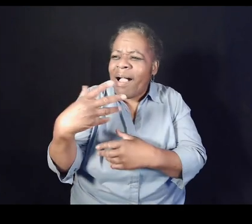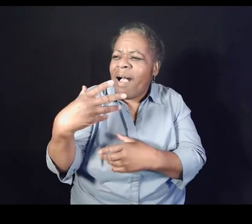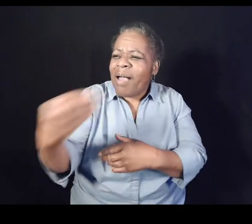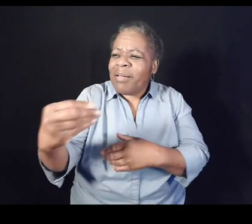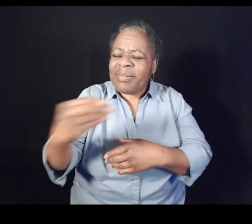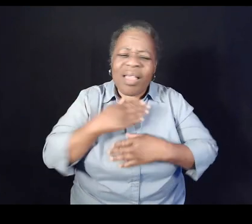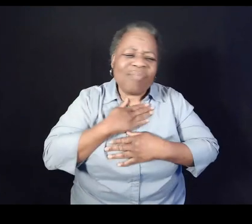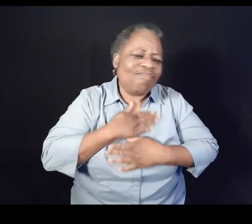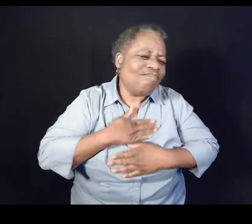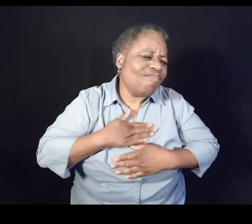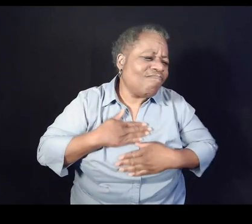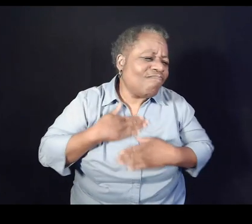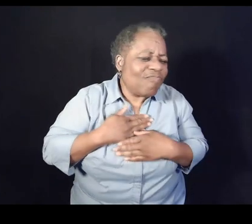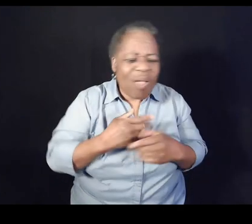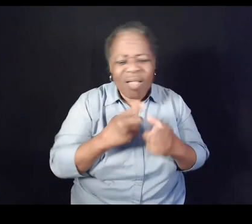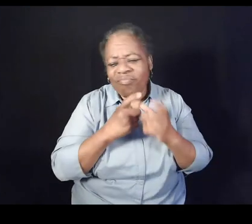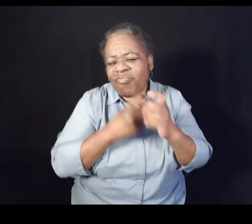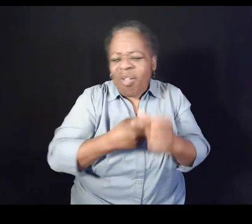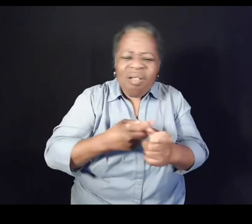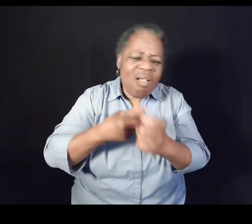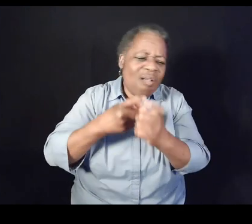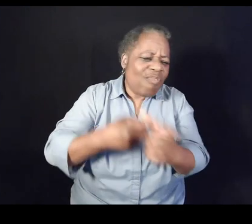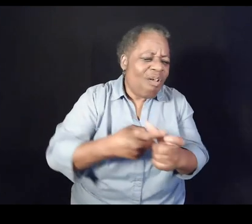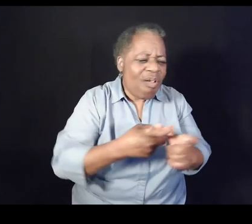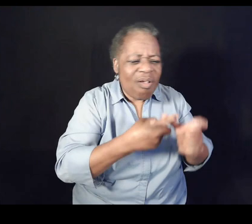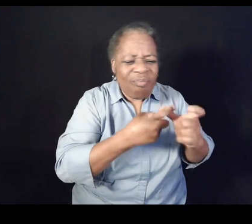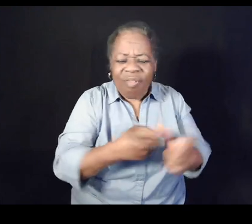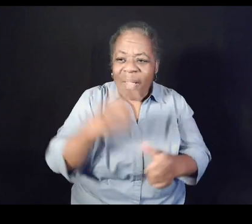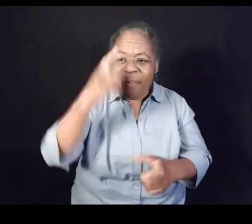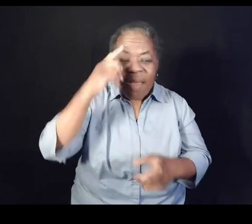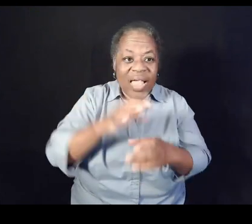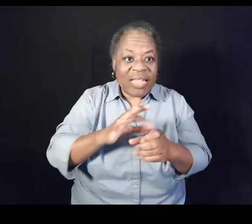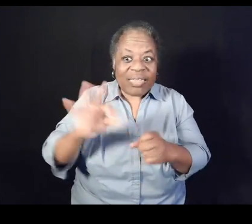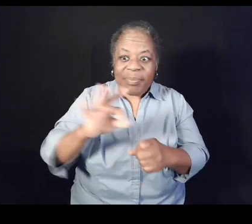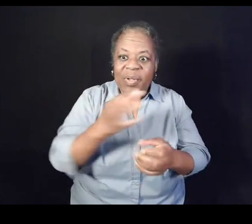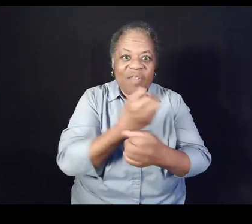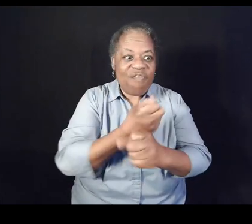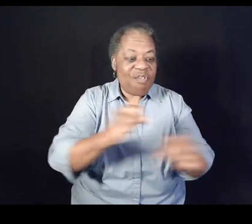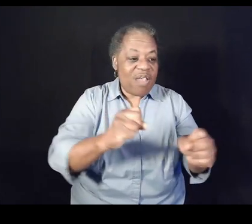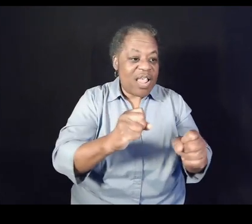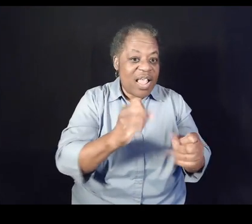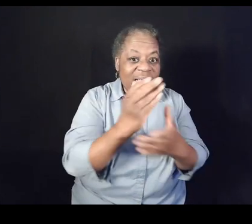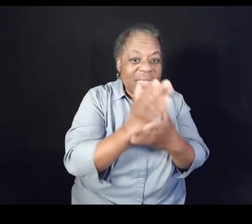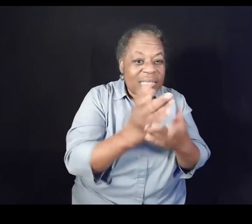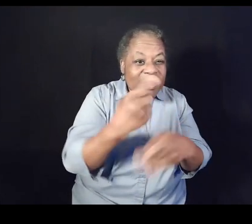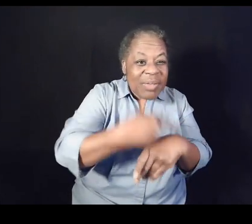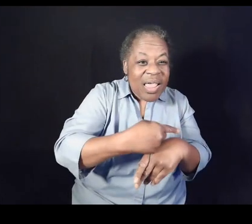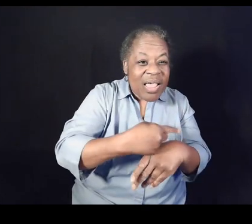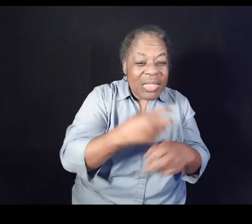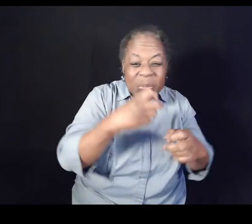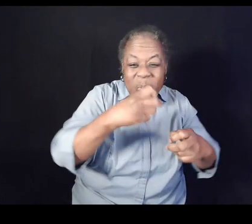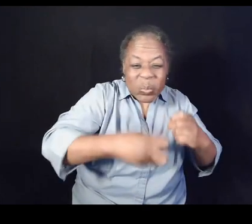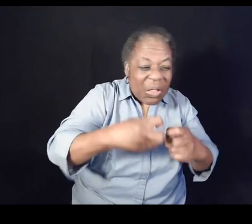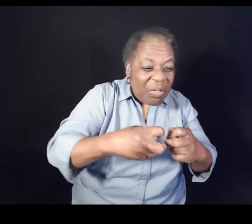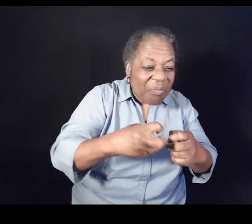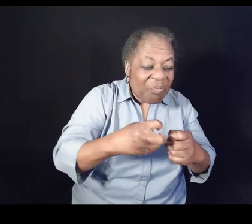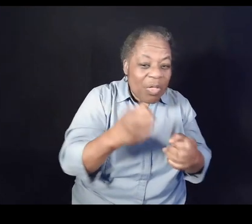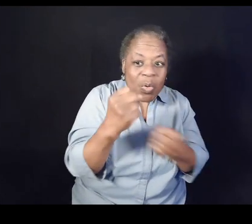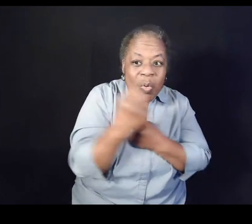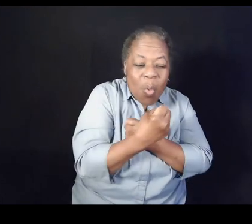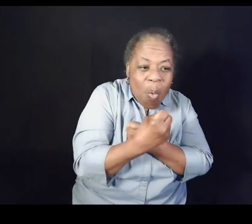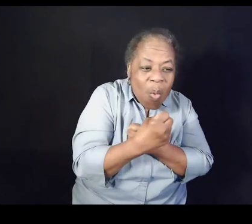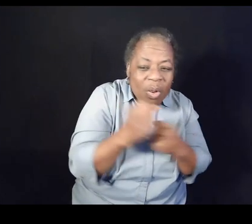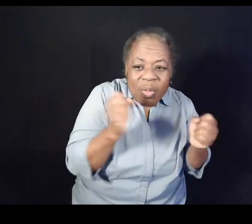rhythm, freeing my mind and spirit. Some days are rough though. It's cold or hot or pouring